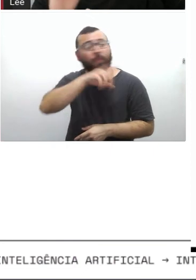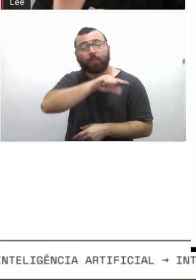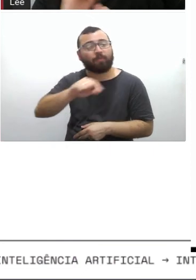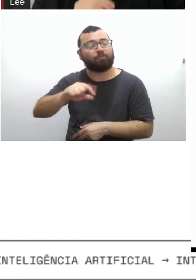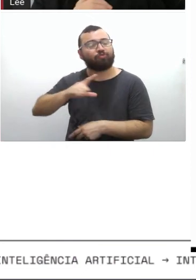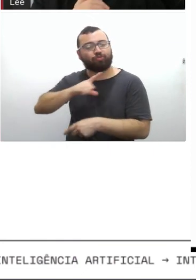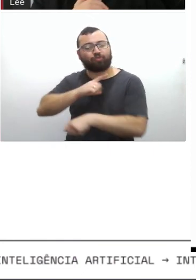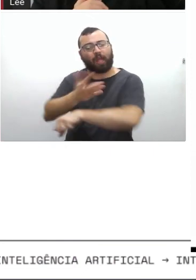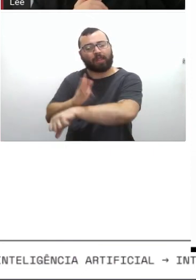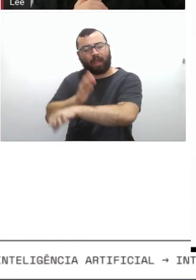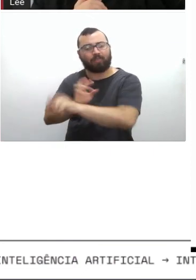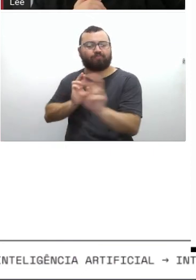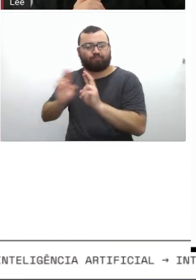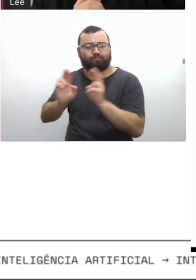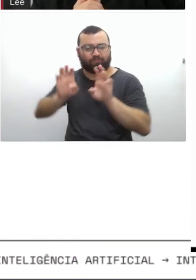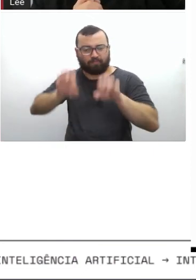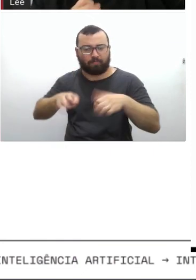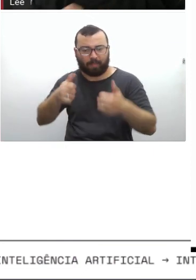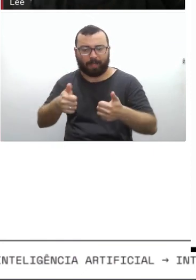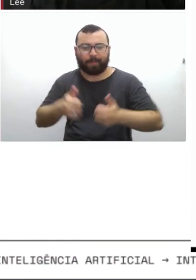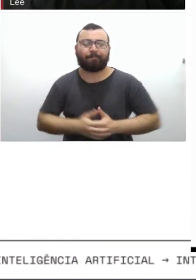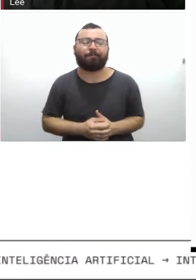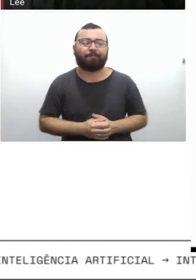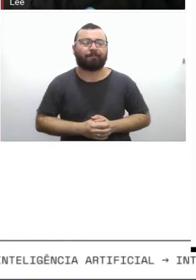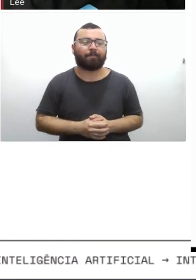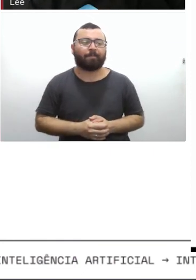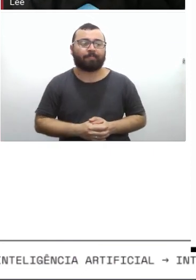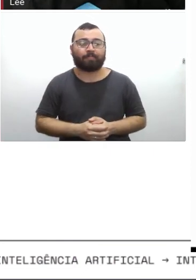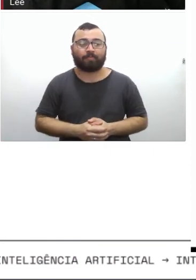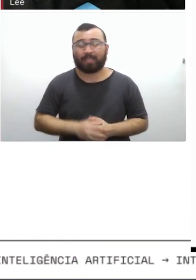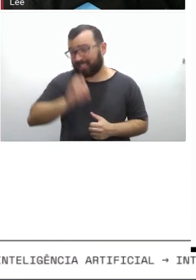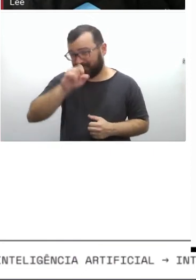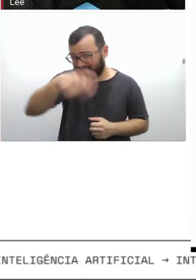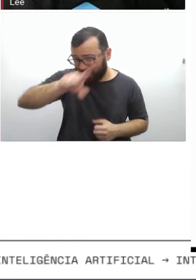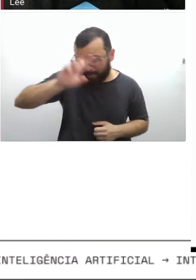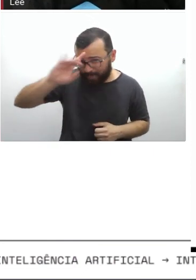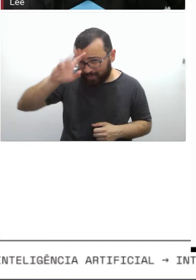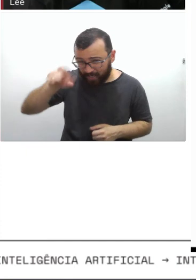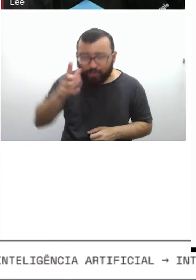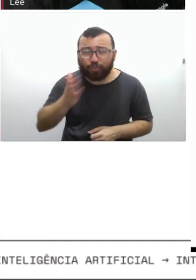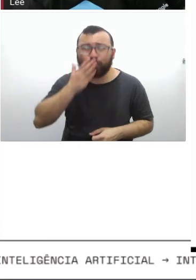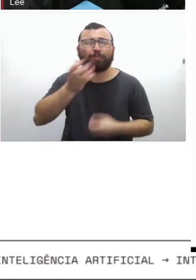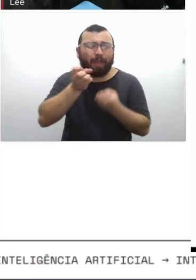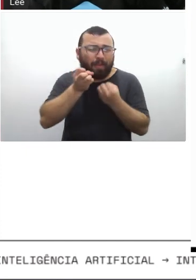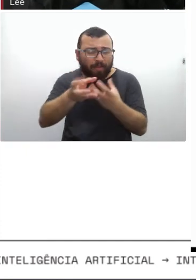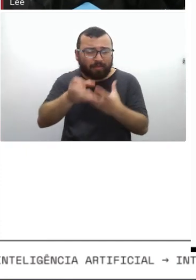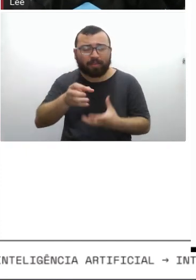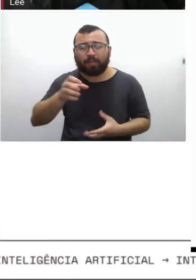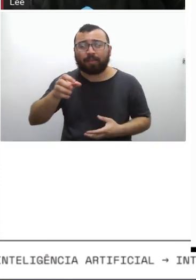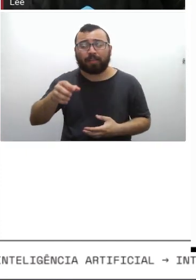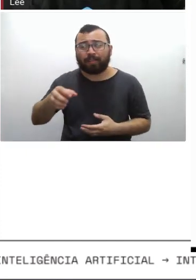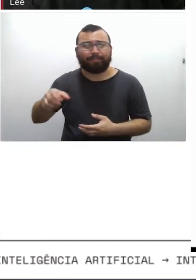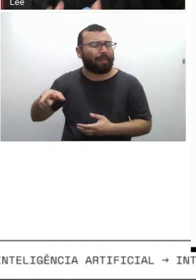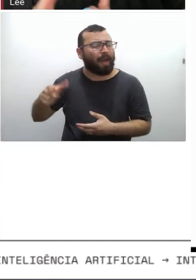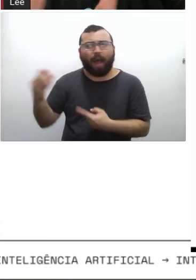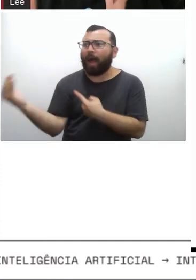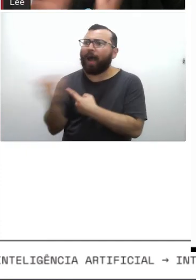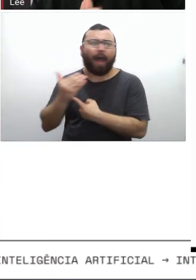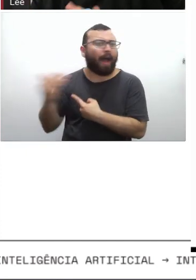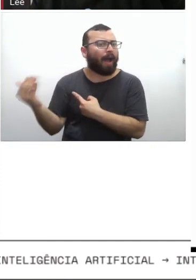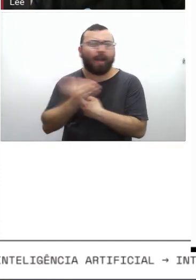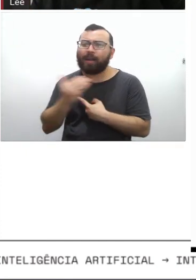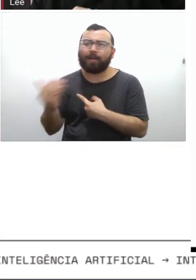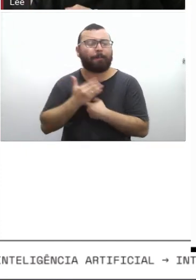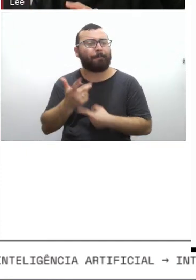can see that on one glance. Now, if you think like this type of information is super handy and handy for